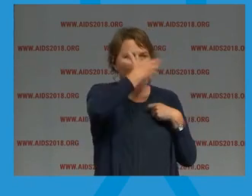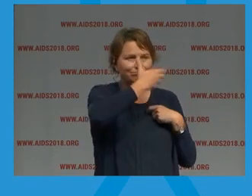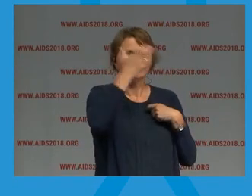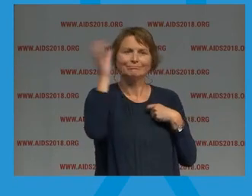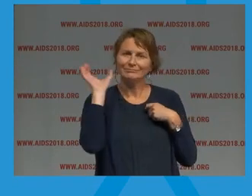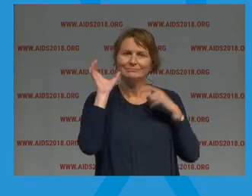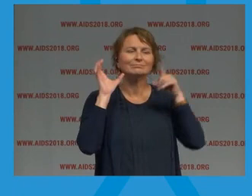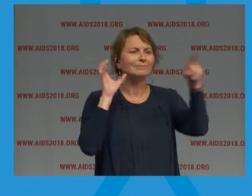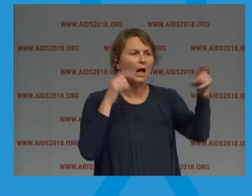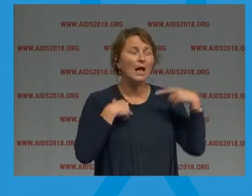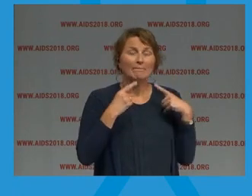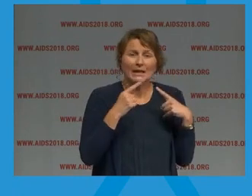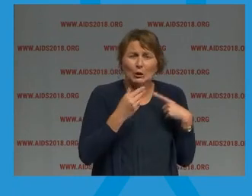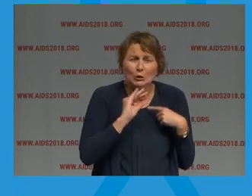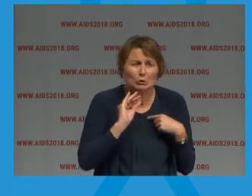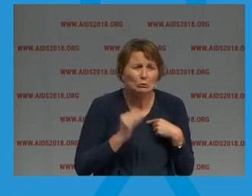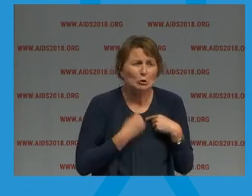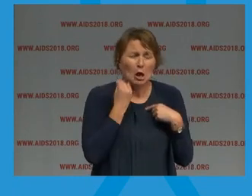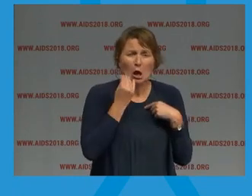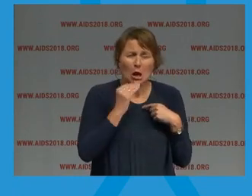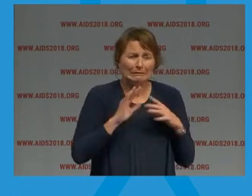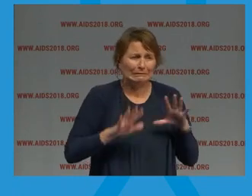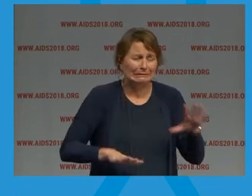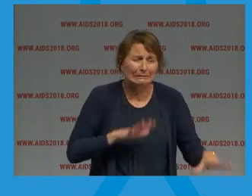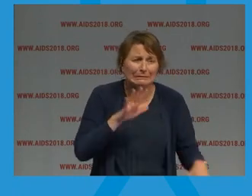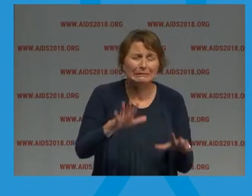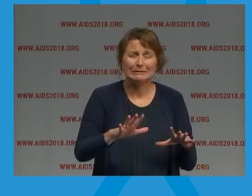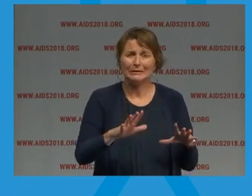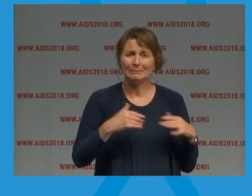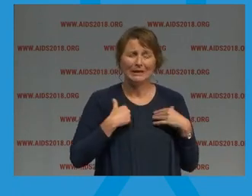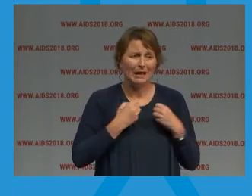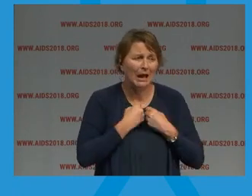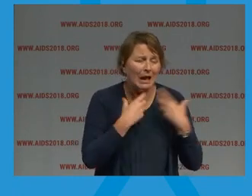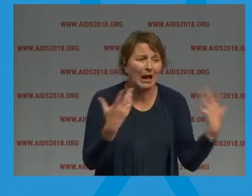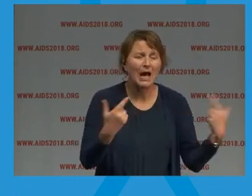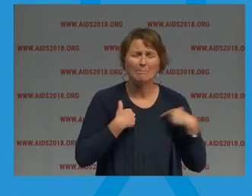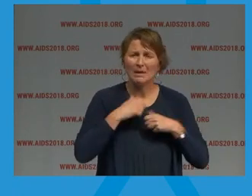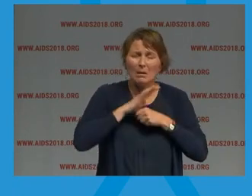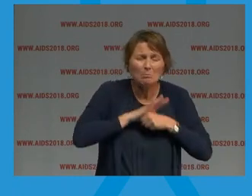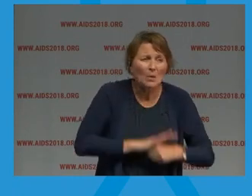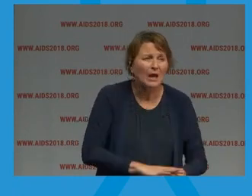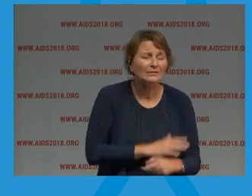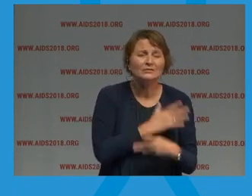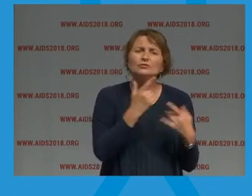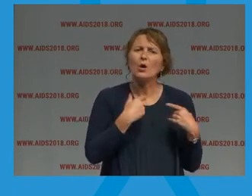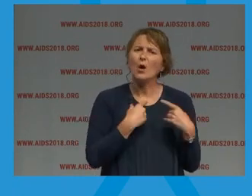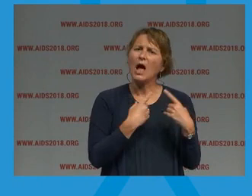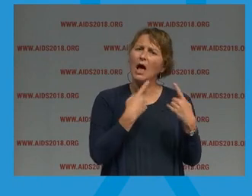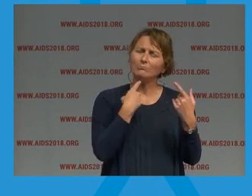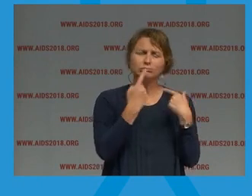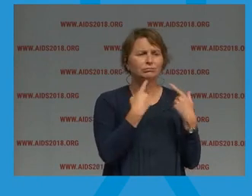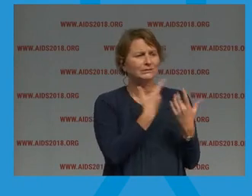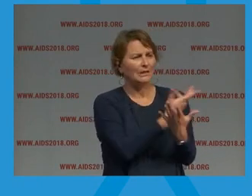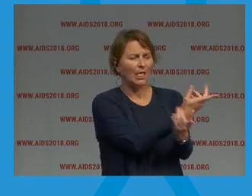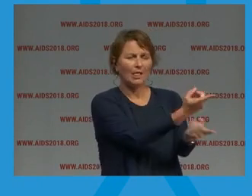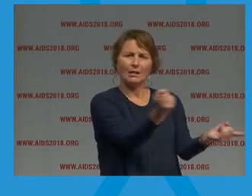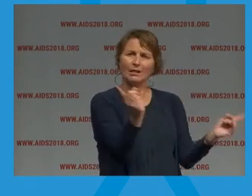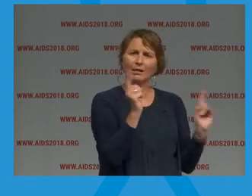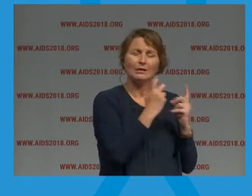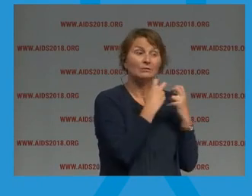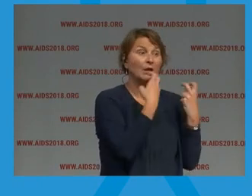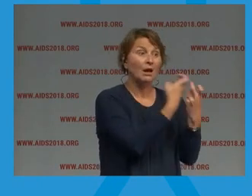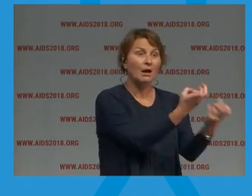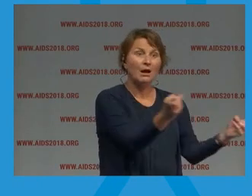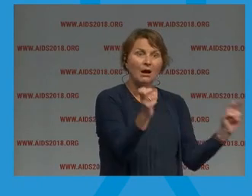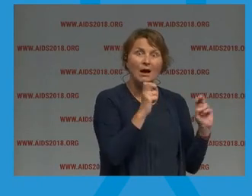insecure, frightened person in a society that oppressed me. And I just talked about what the dynamic meant for me. And then I